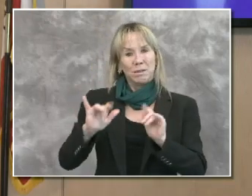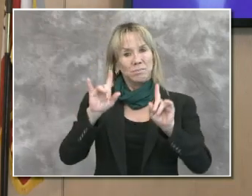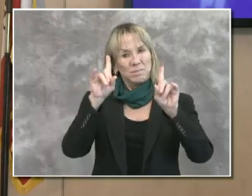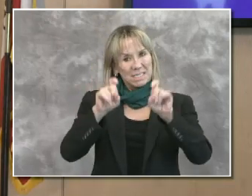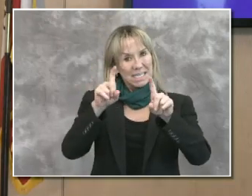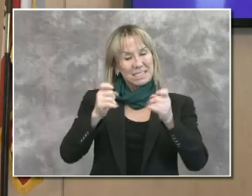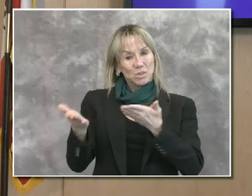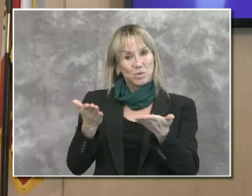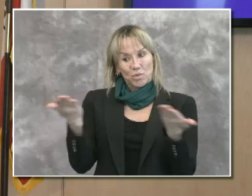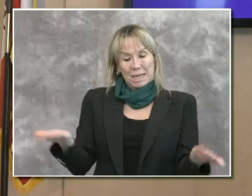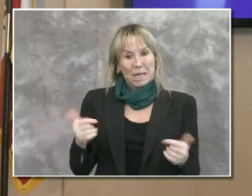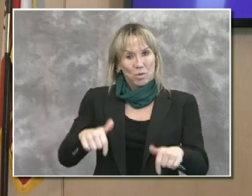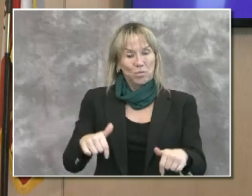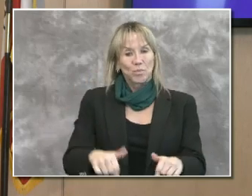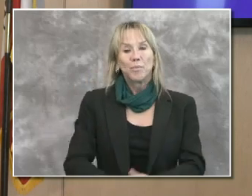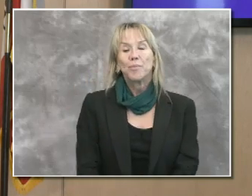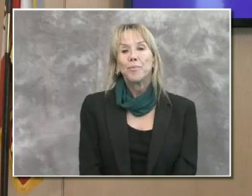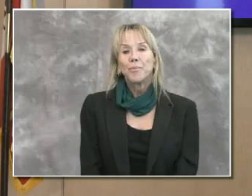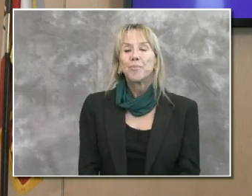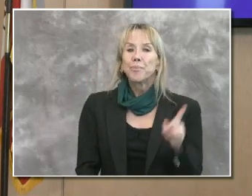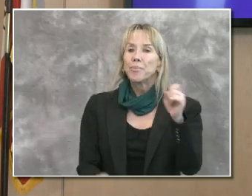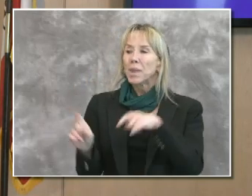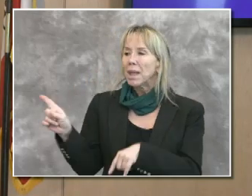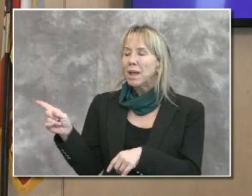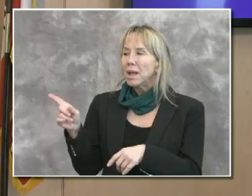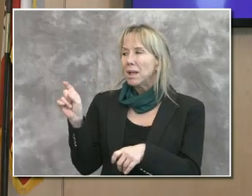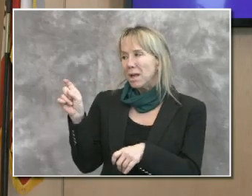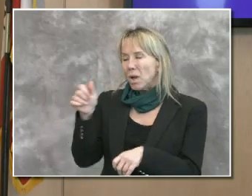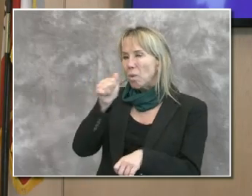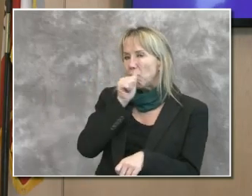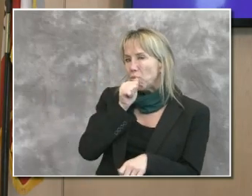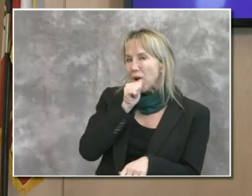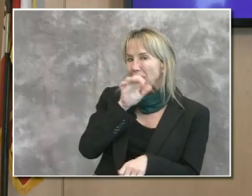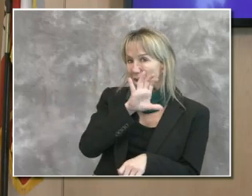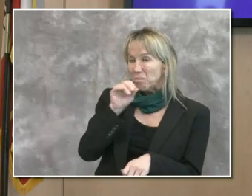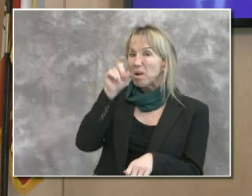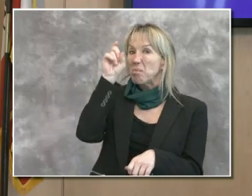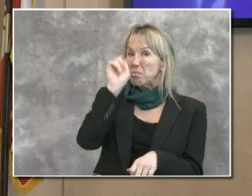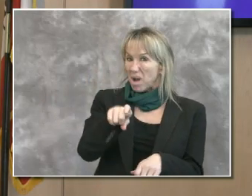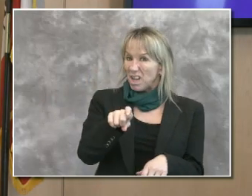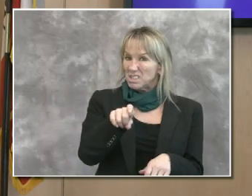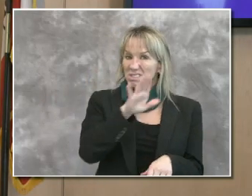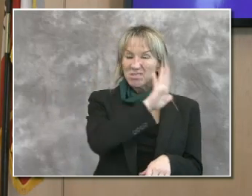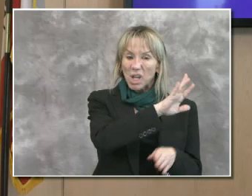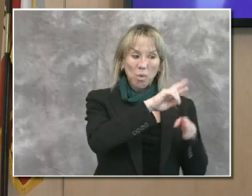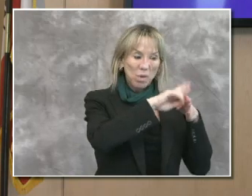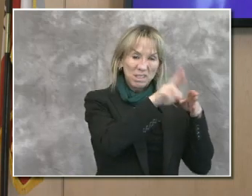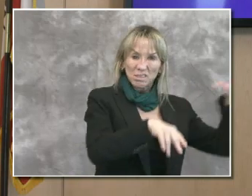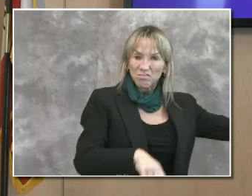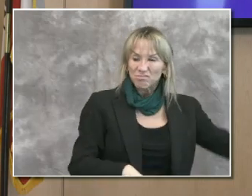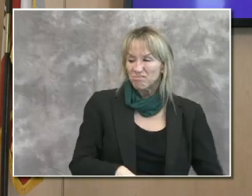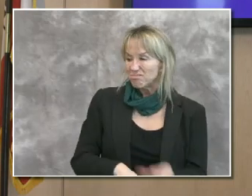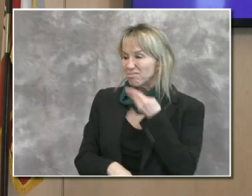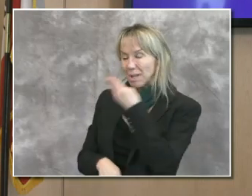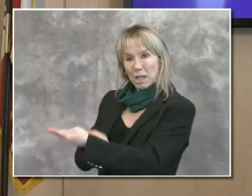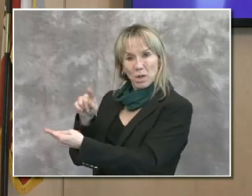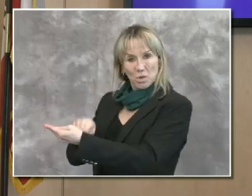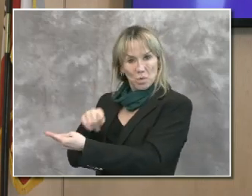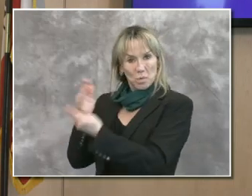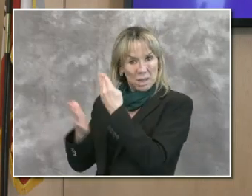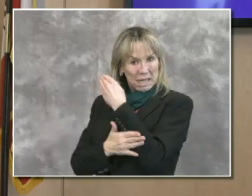Thank you. And this may have been touched on, but are these private companies required to hand over their results to the county, in particular if someone tests